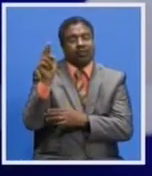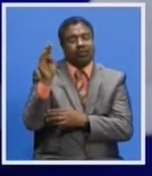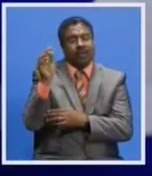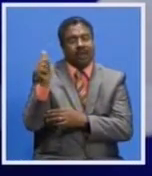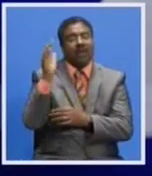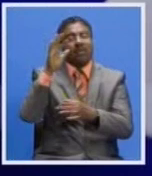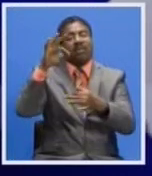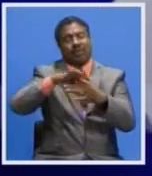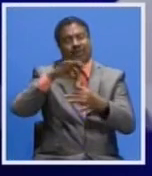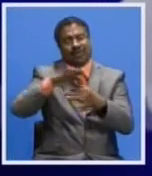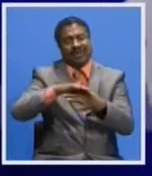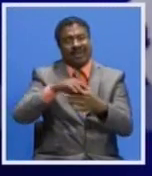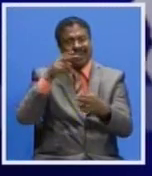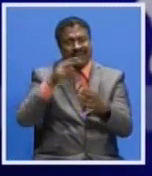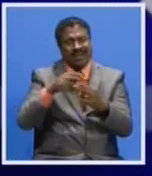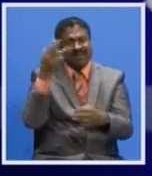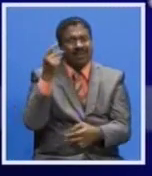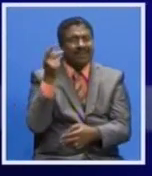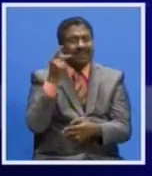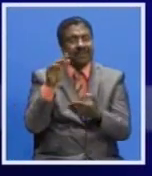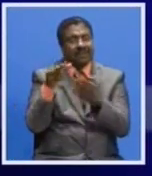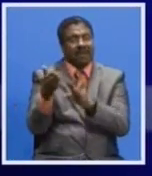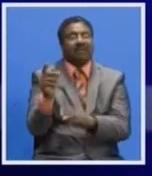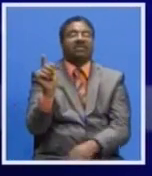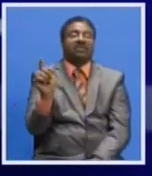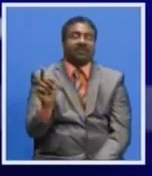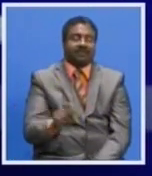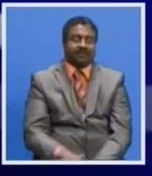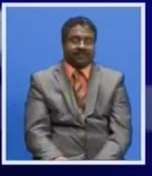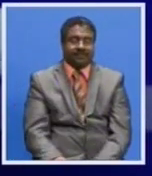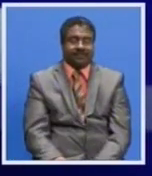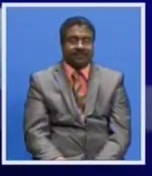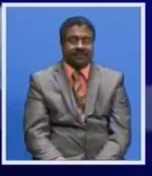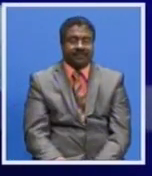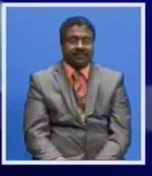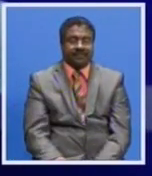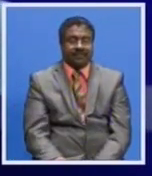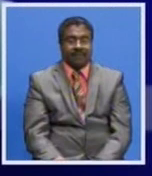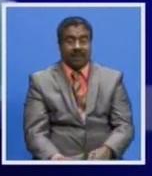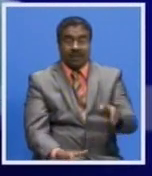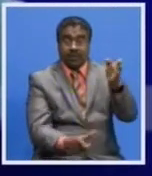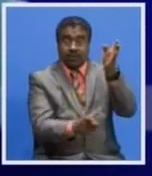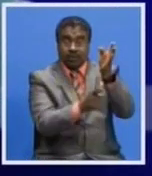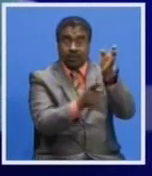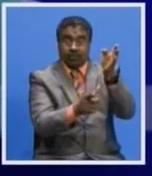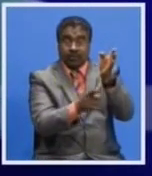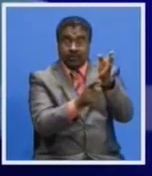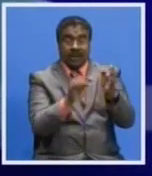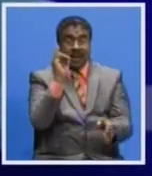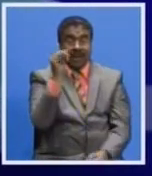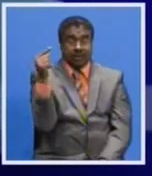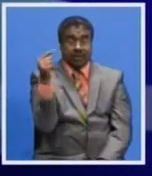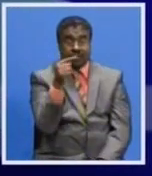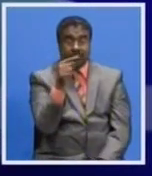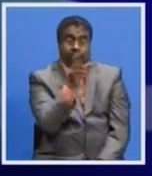late Member of Parliament Patricia Mwashingwele. Deputy Inspector General of Police in charge